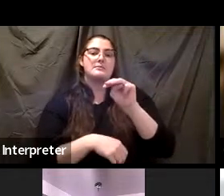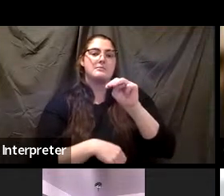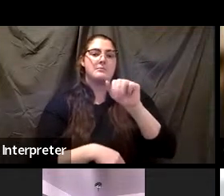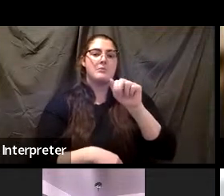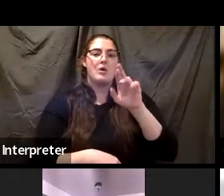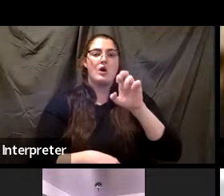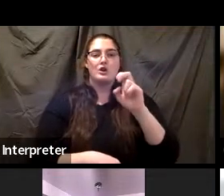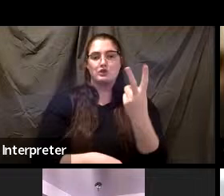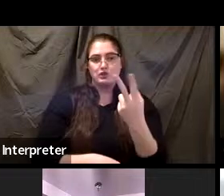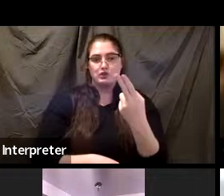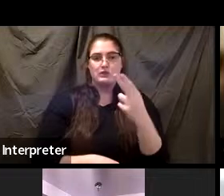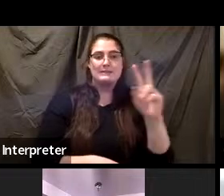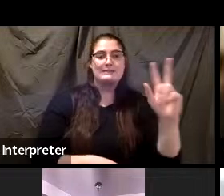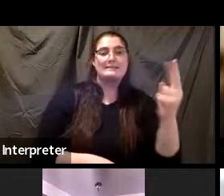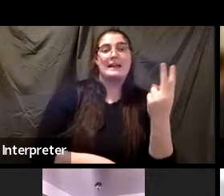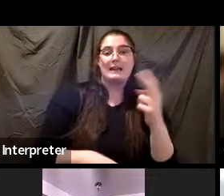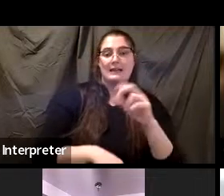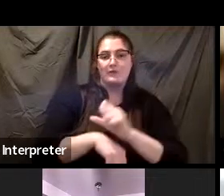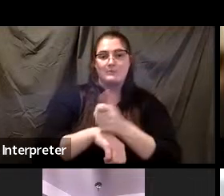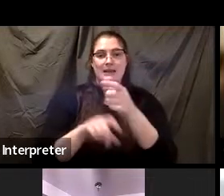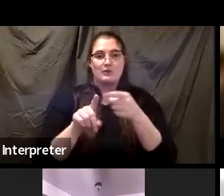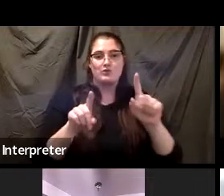everyone is welcome.